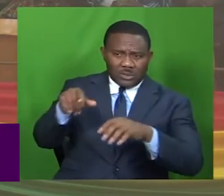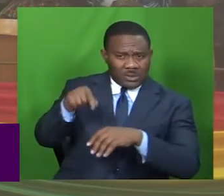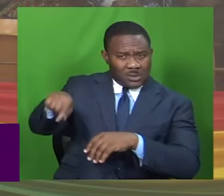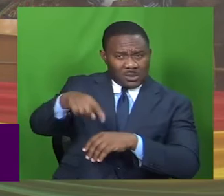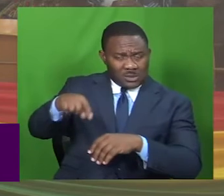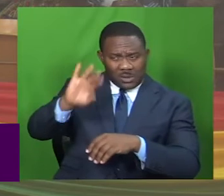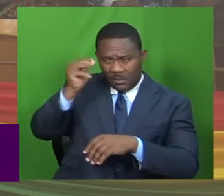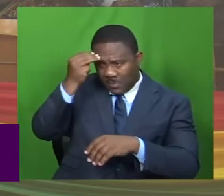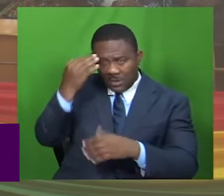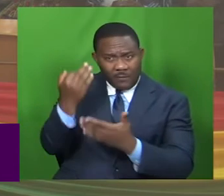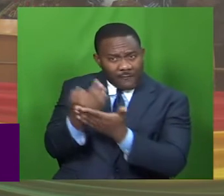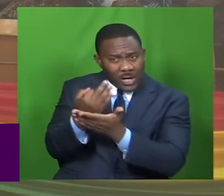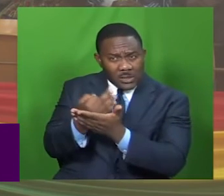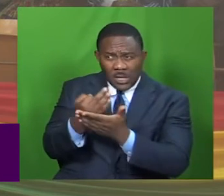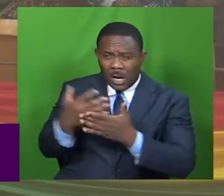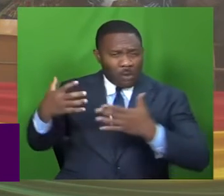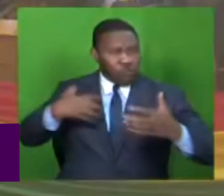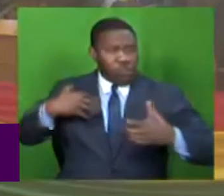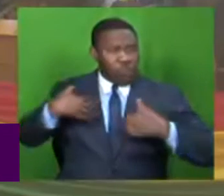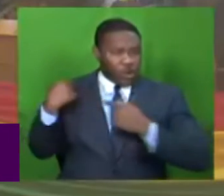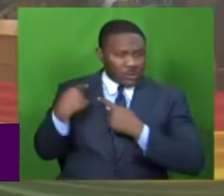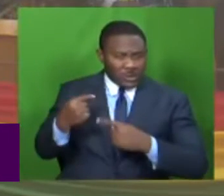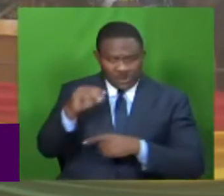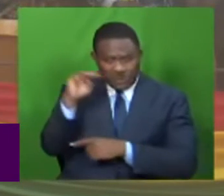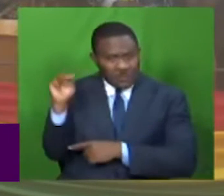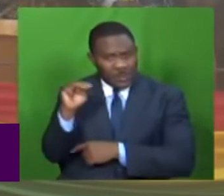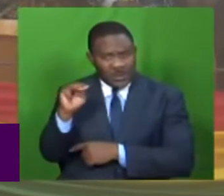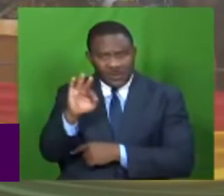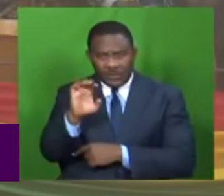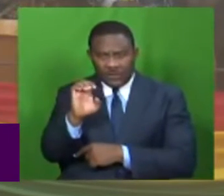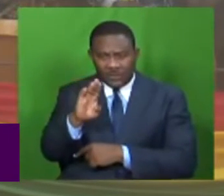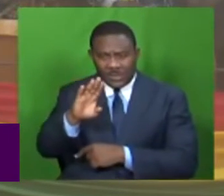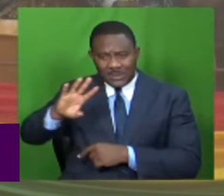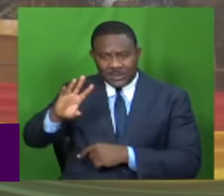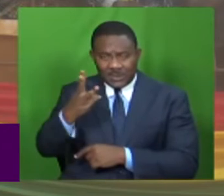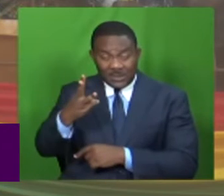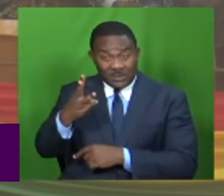of the Ministry of Finance since Monday, February 6,